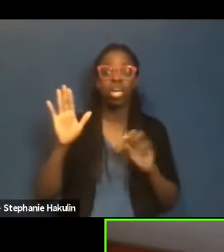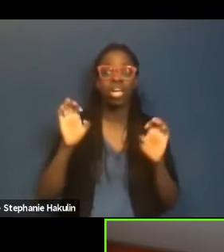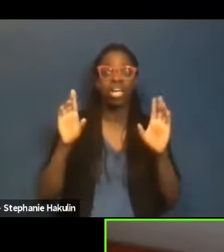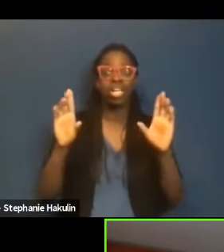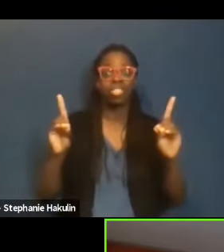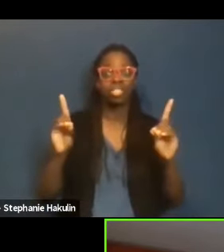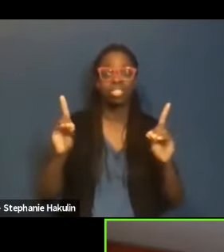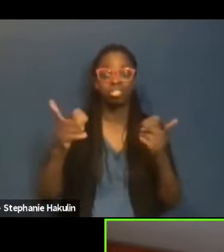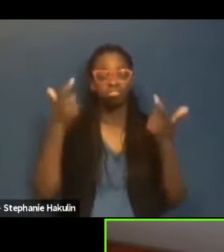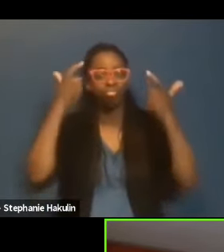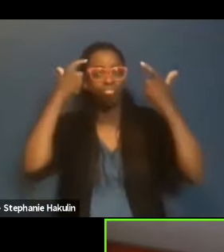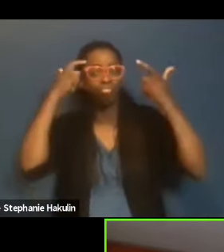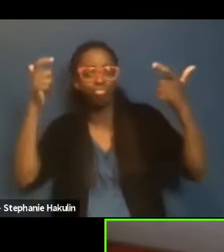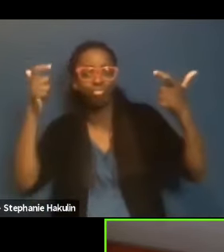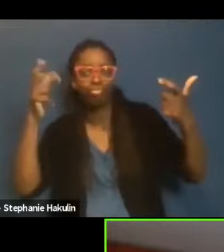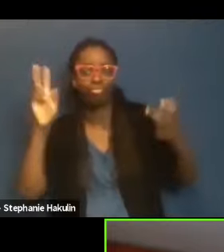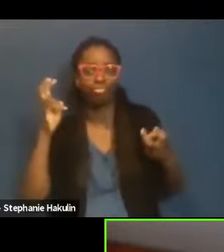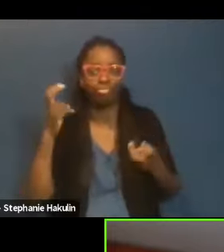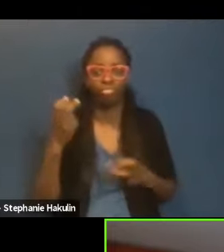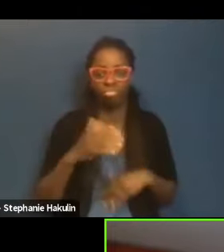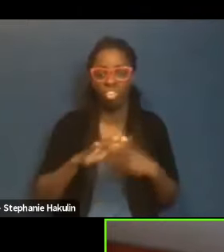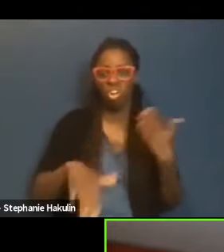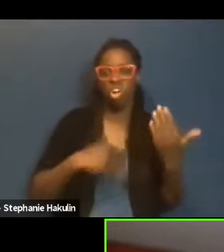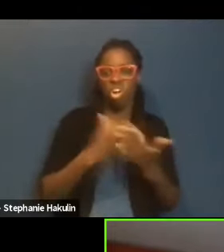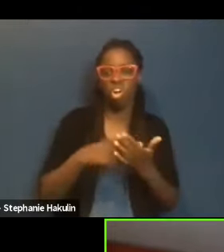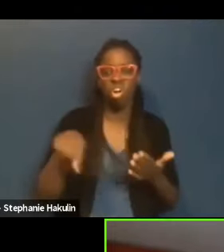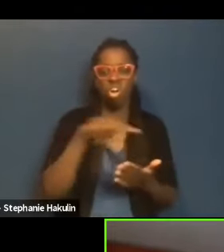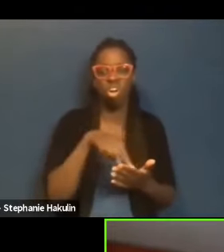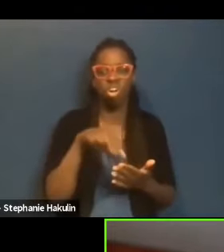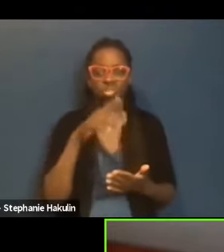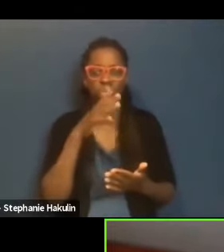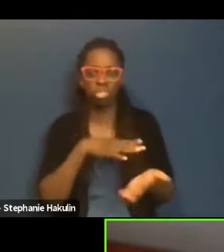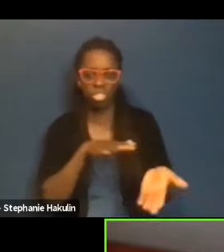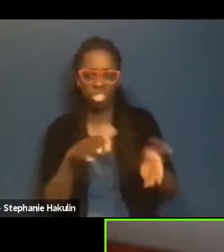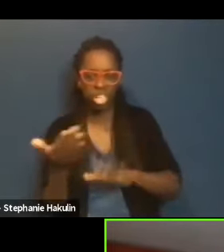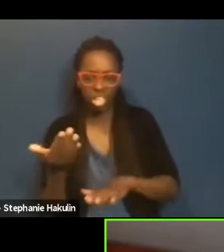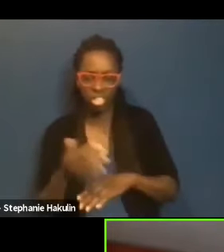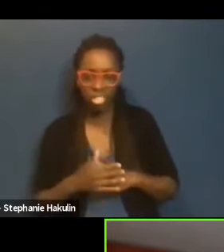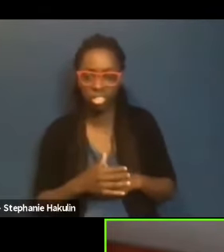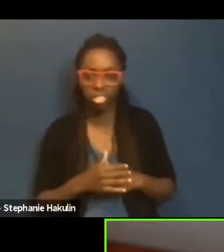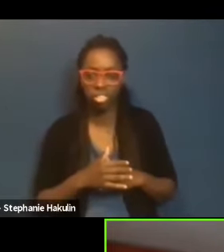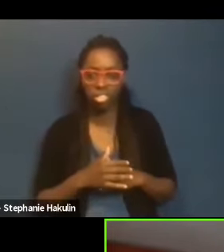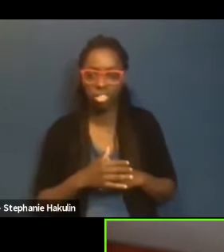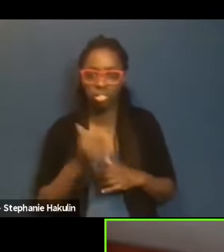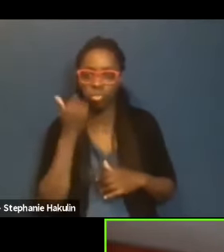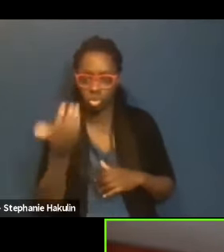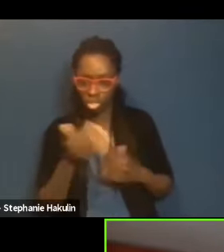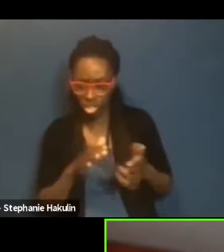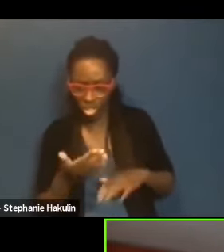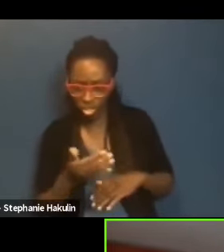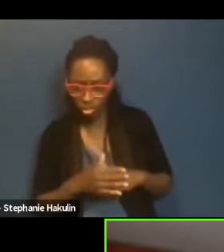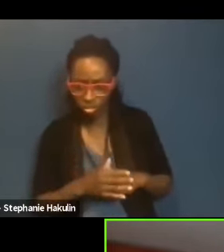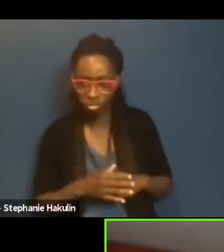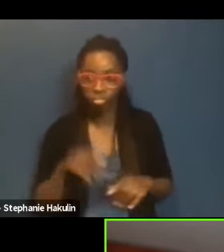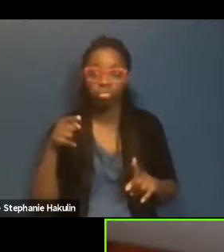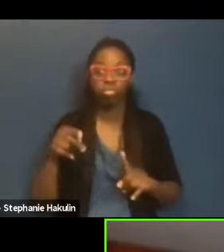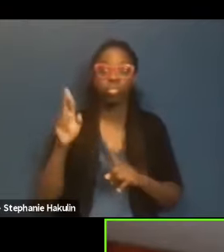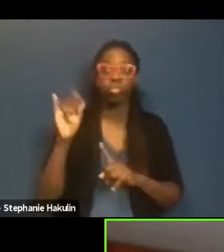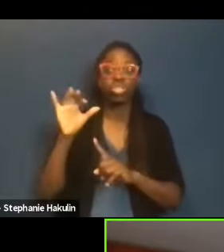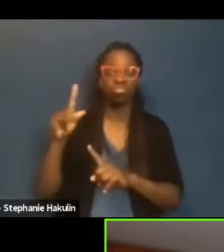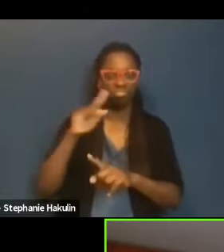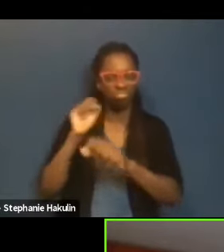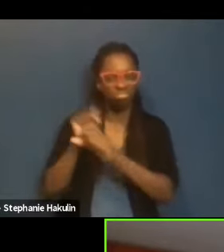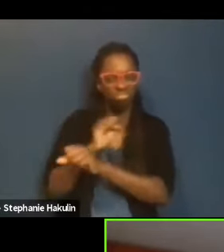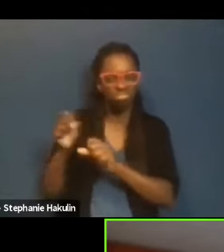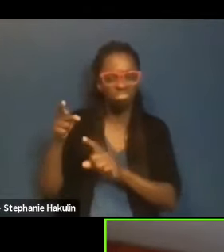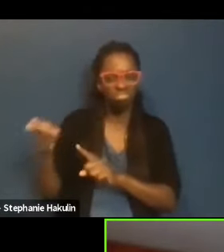dead. All fodder for laughs and bro slaps on the back. Let's be clear, Ricky was just another payaso, an effigy of white